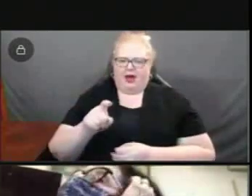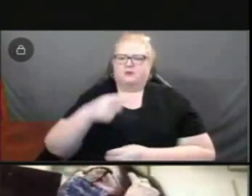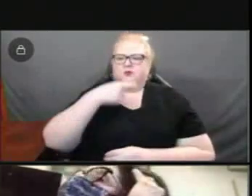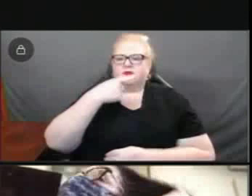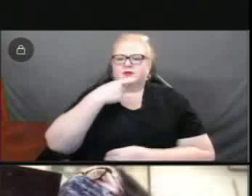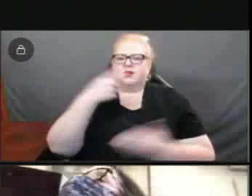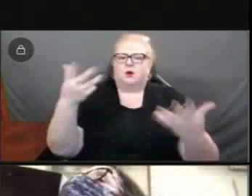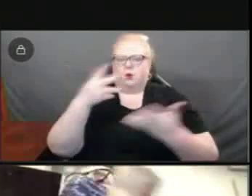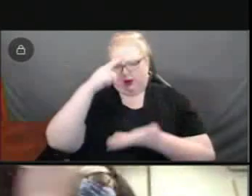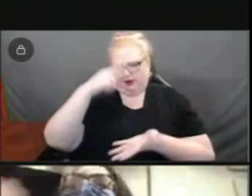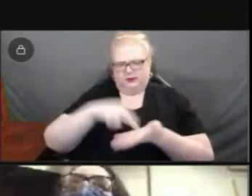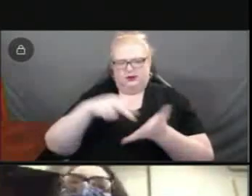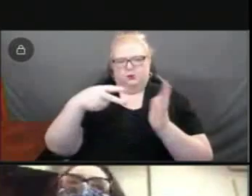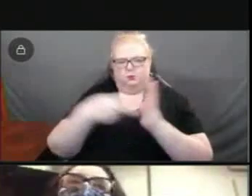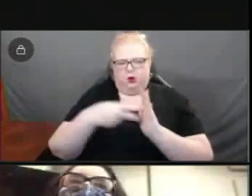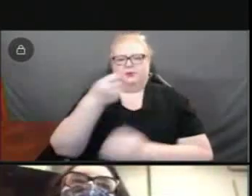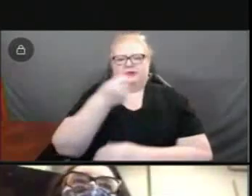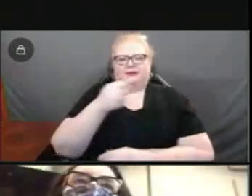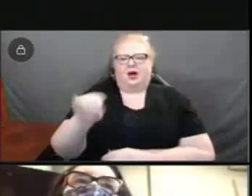executive session is.